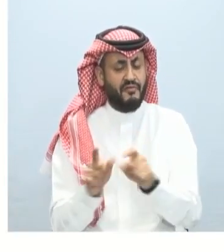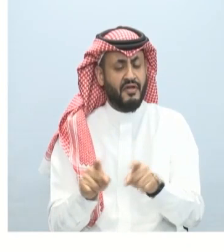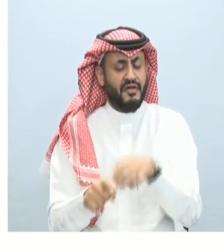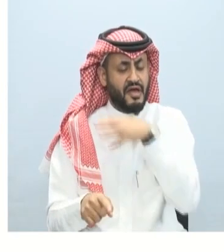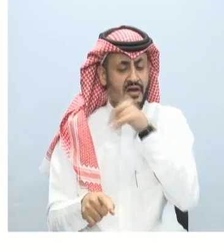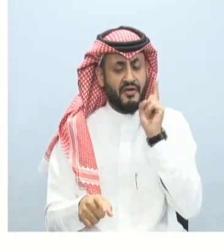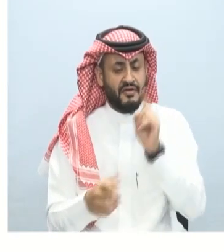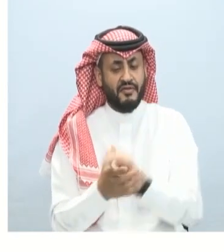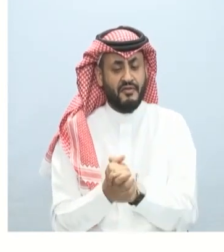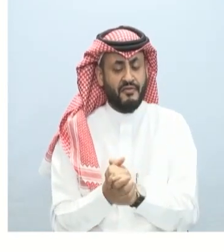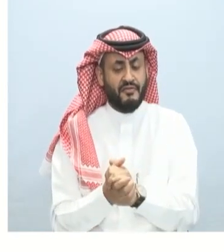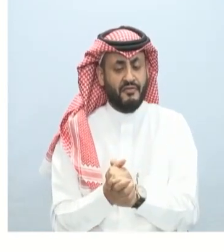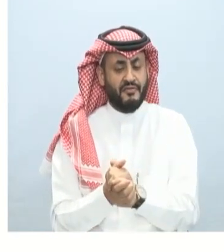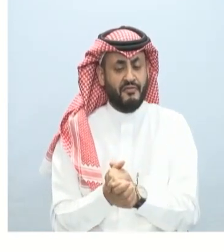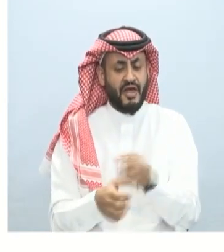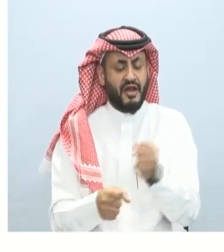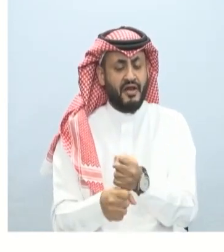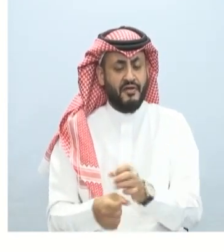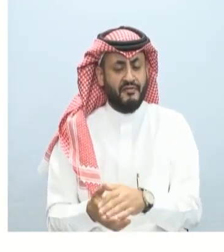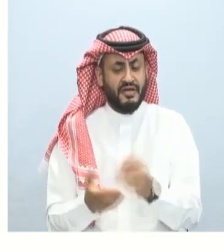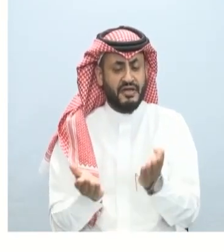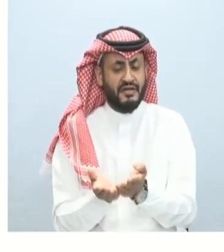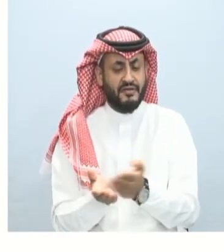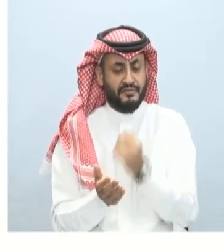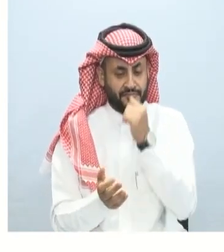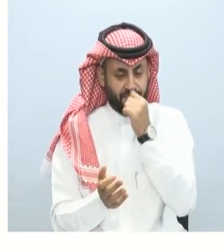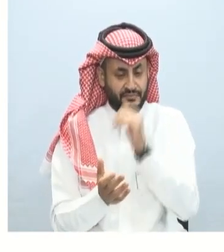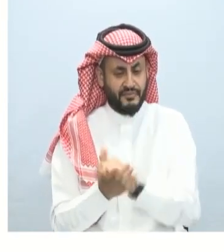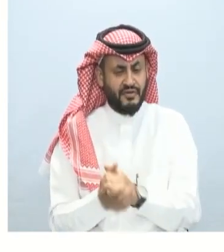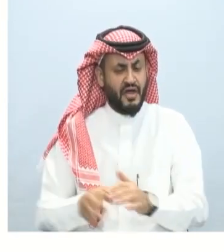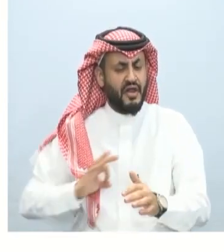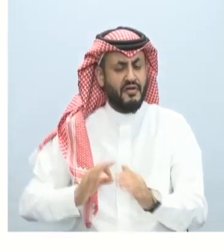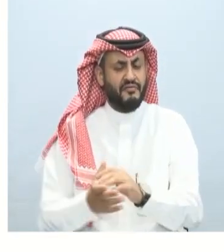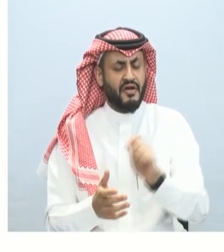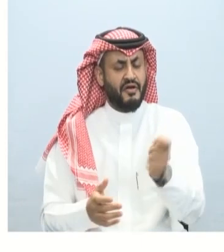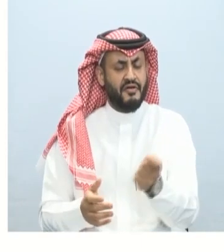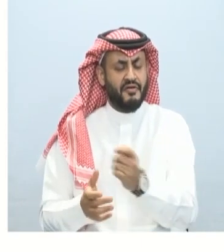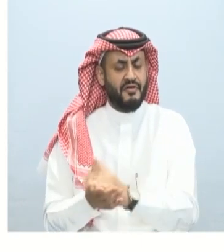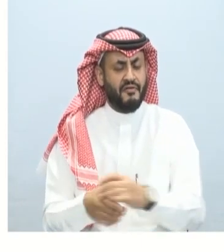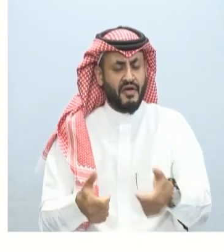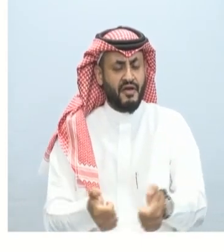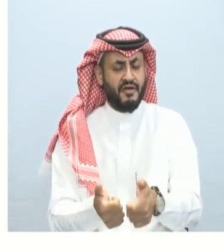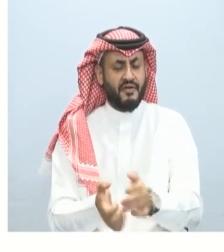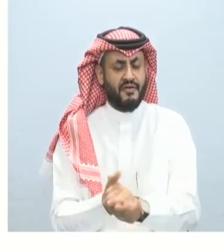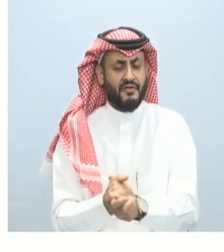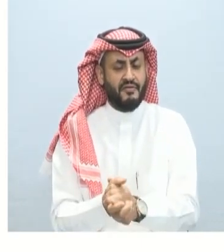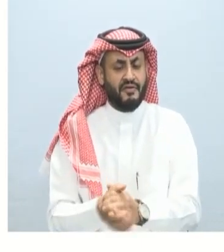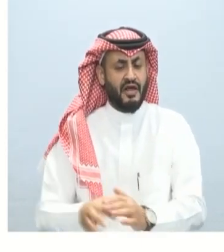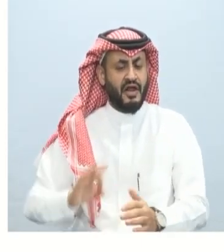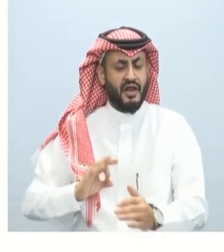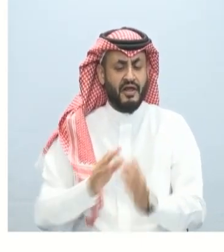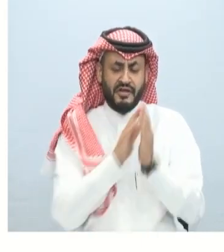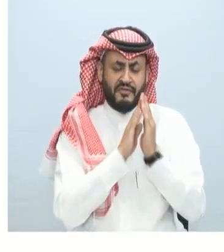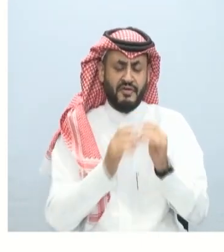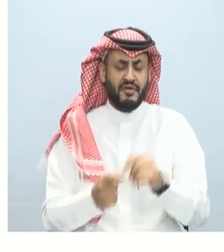her occupation is a student, hobbies, she likes writing poetry, playing video games, she likes sleeping late, spending time